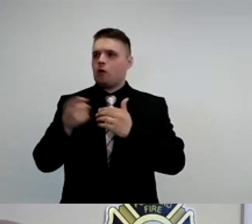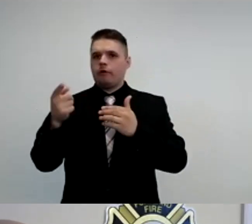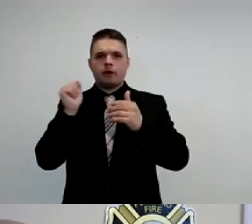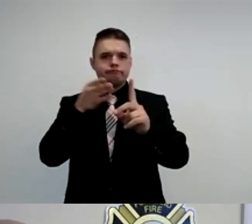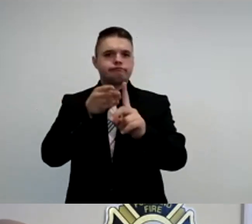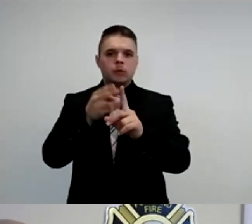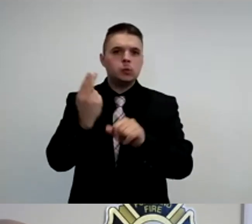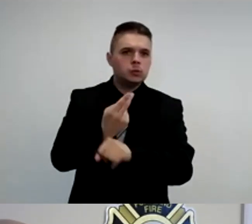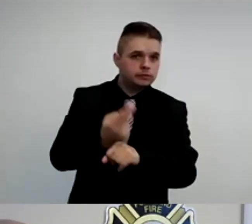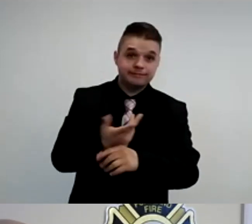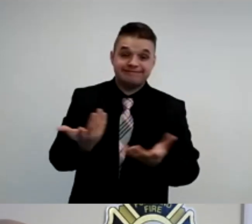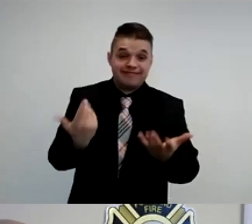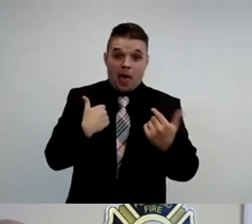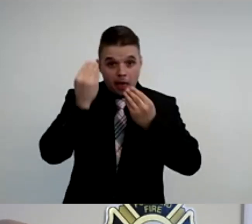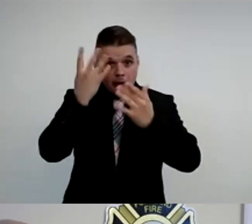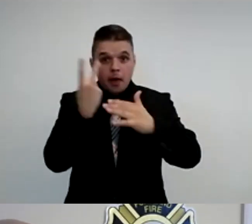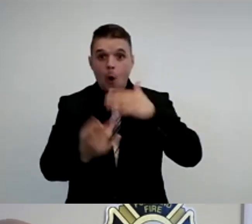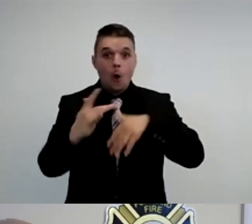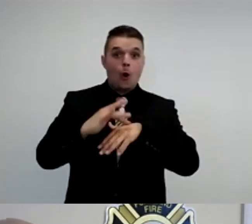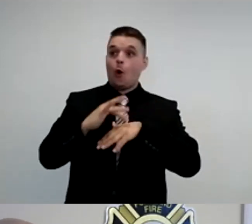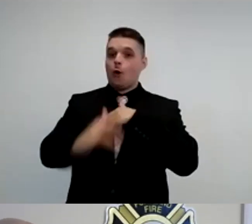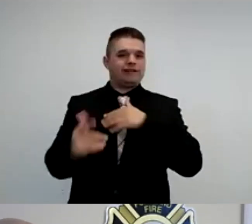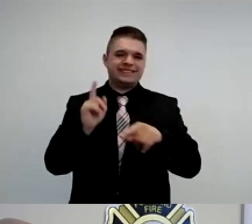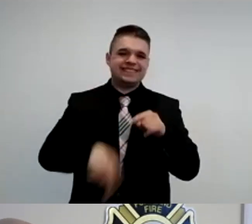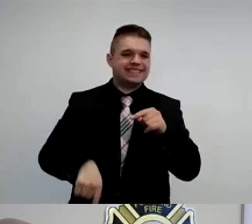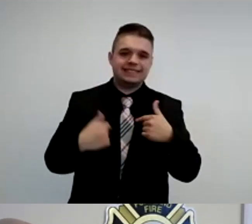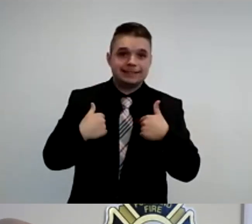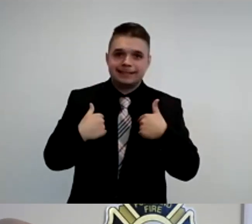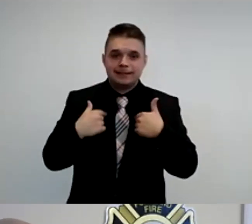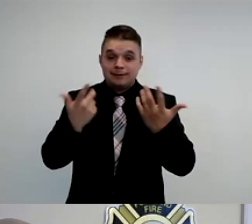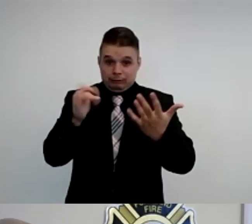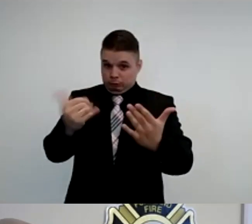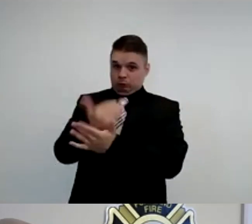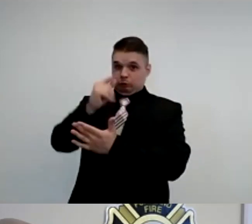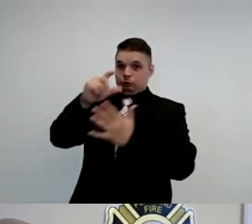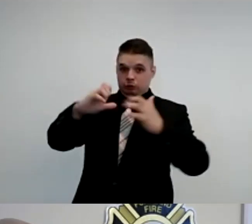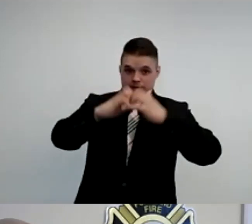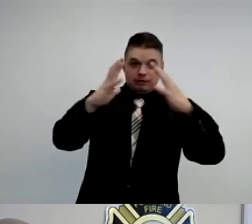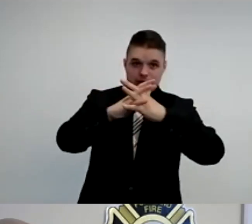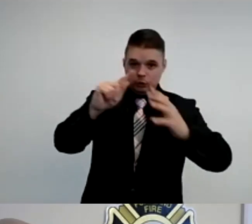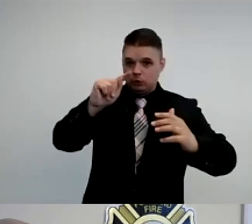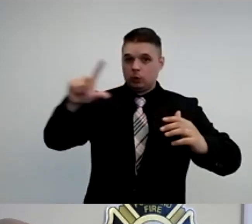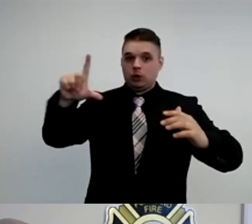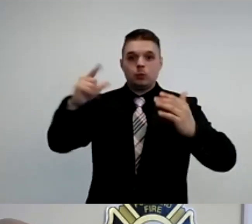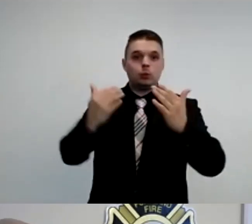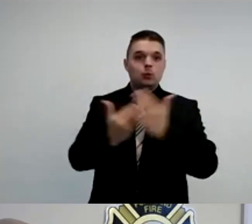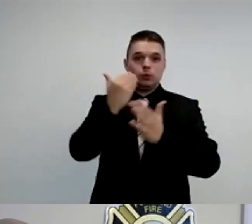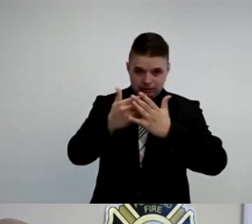new tool, and we'll just have to see what kind of data we get back and what the quality of that data